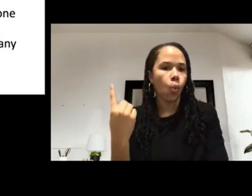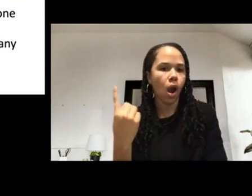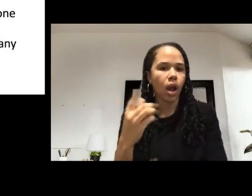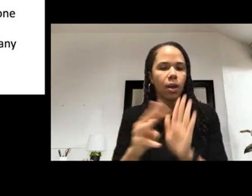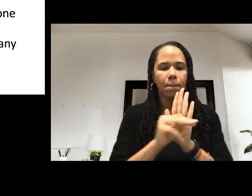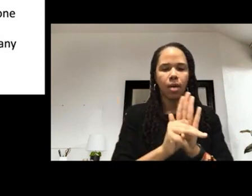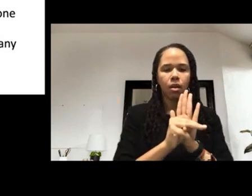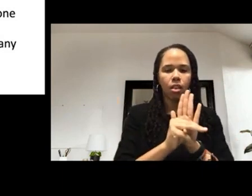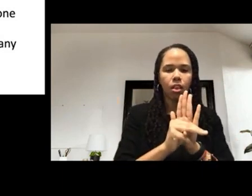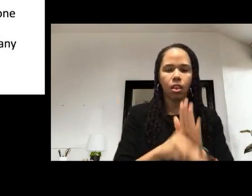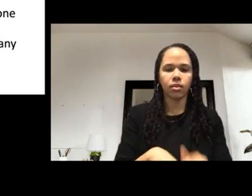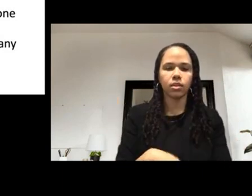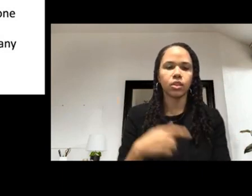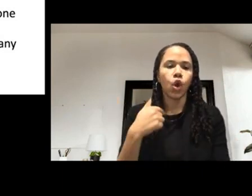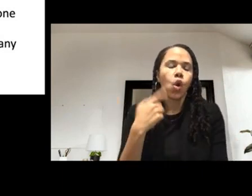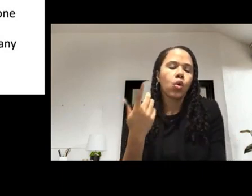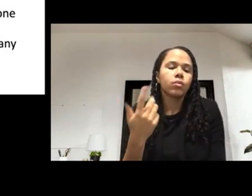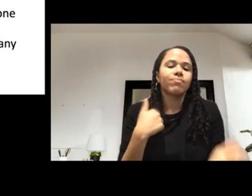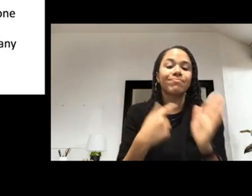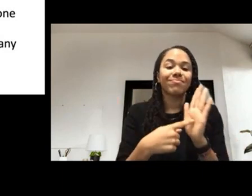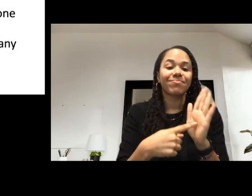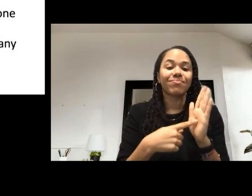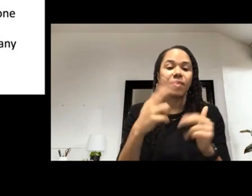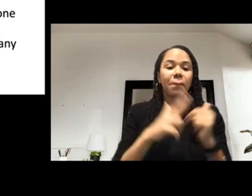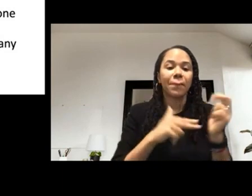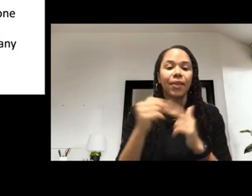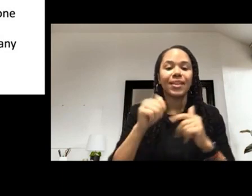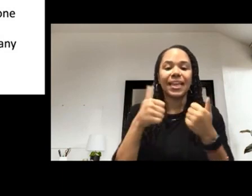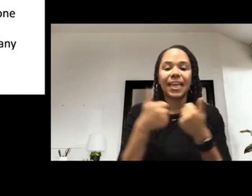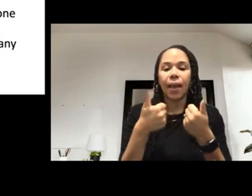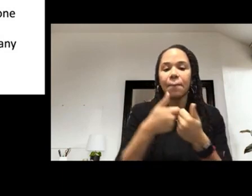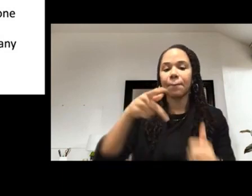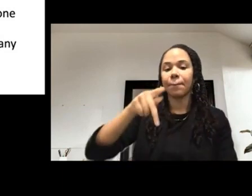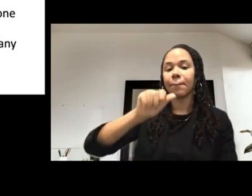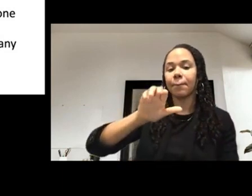the game Pac-Man, which is surprisingly hard to build.